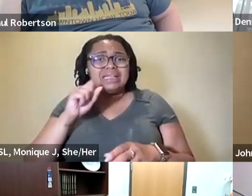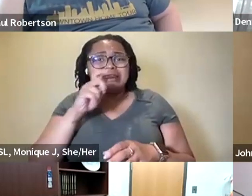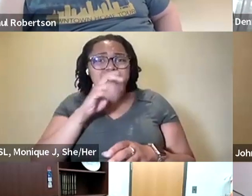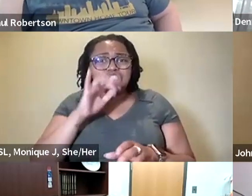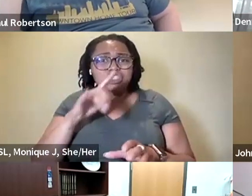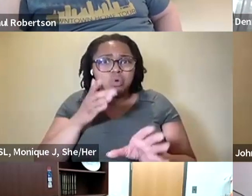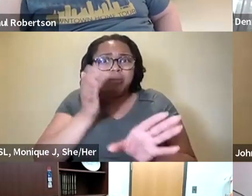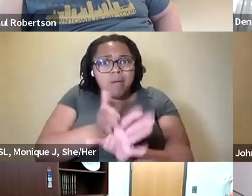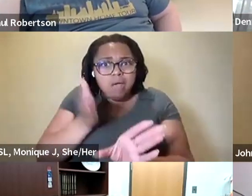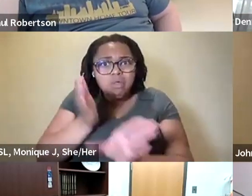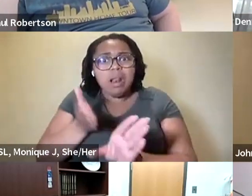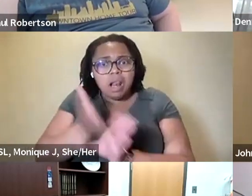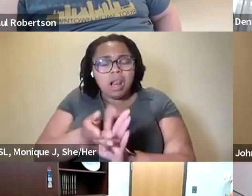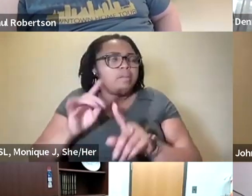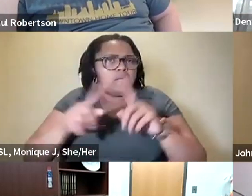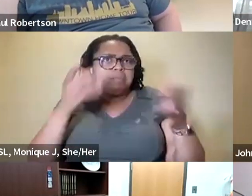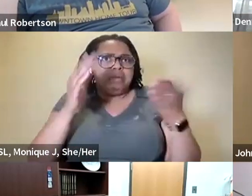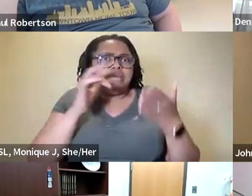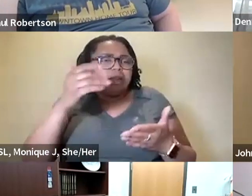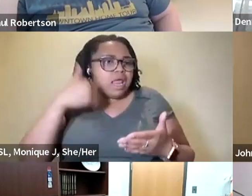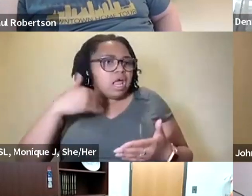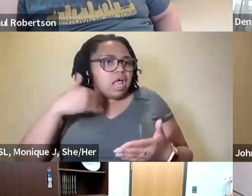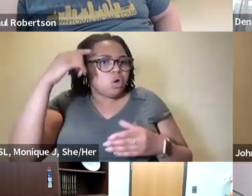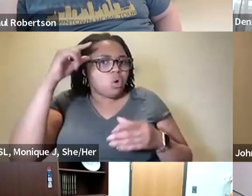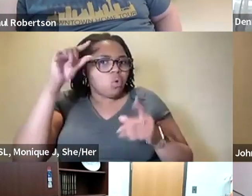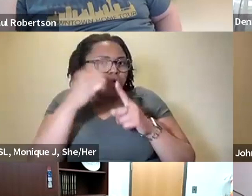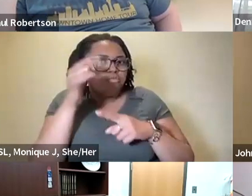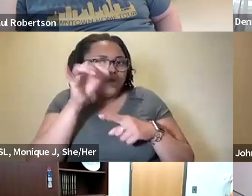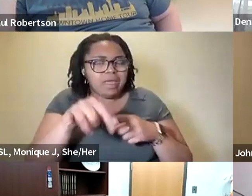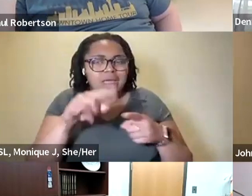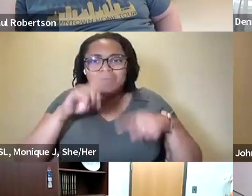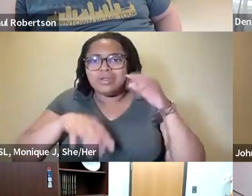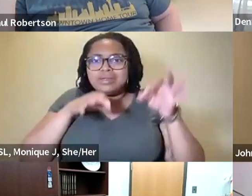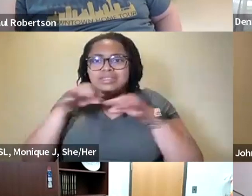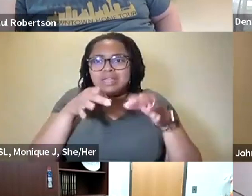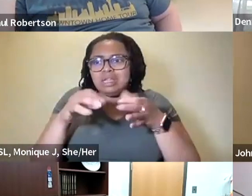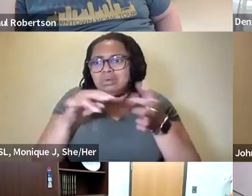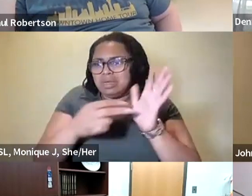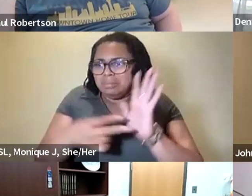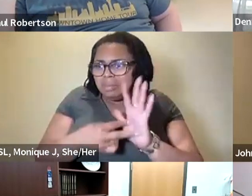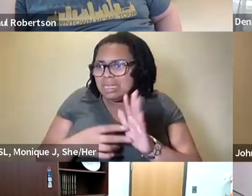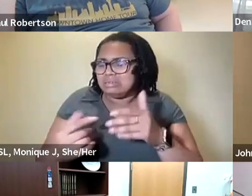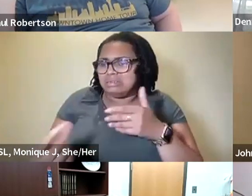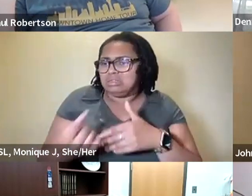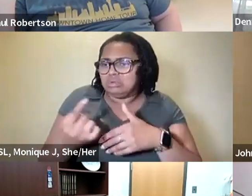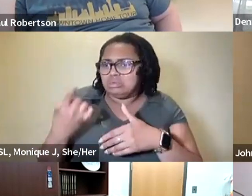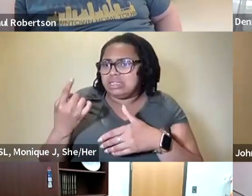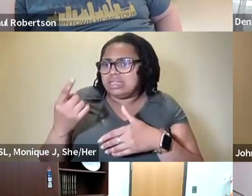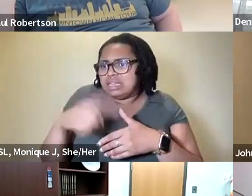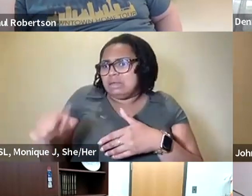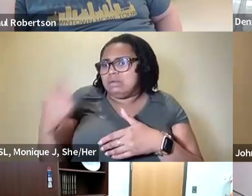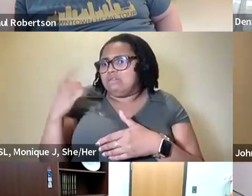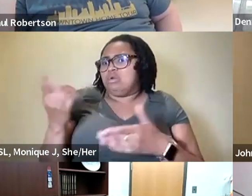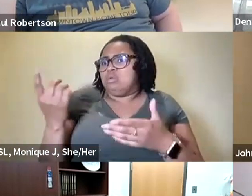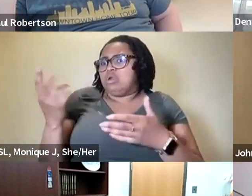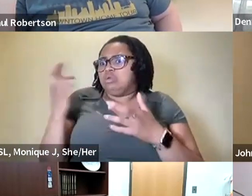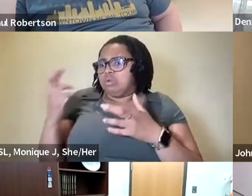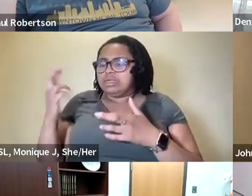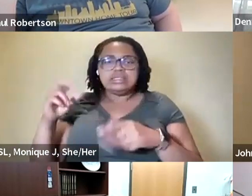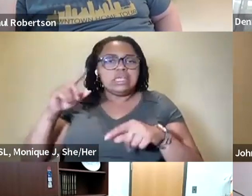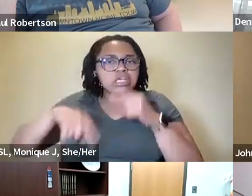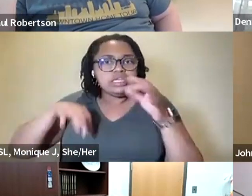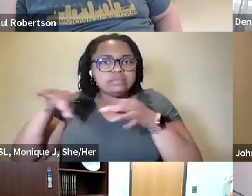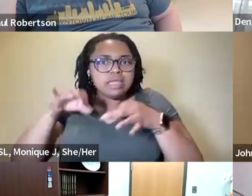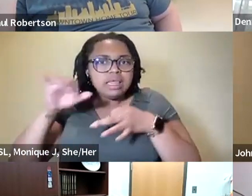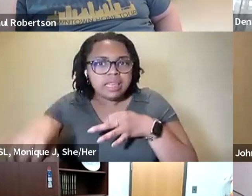for it or couldn't quite explain what it was that was offending them by the treatment that they were receiving. And